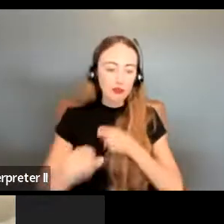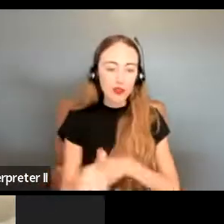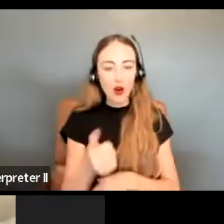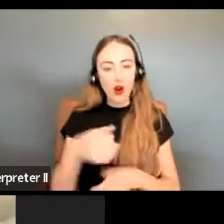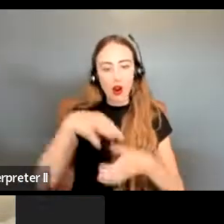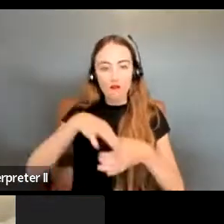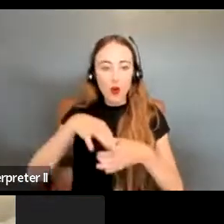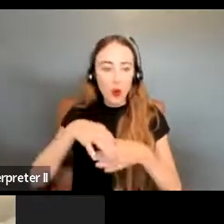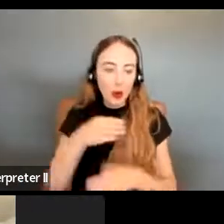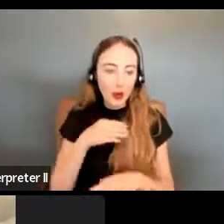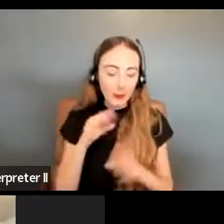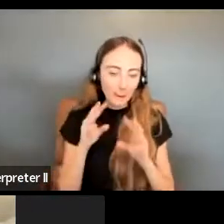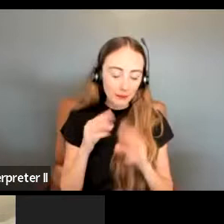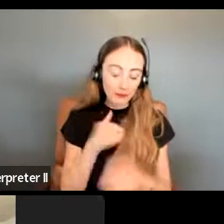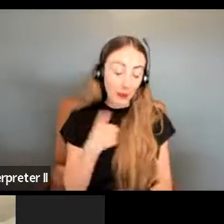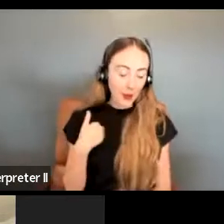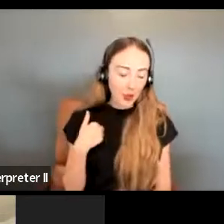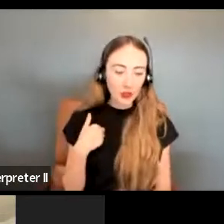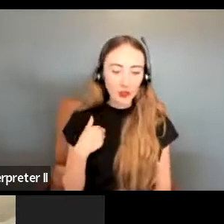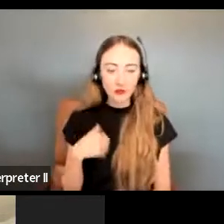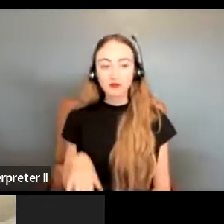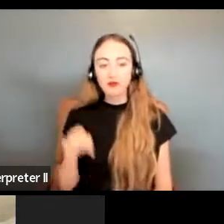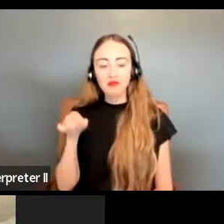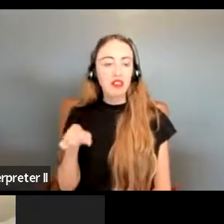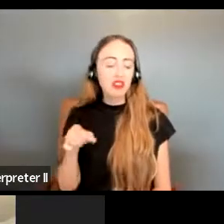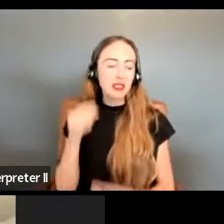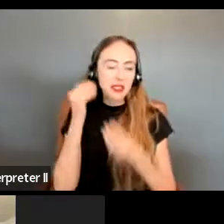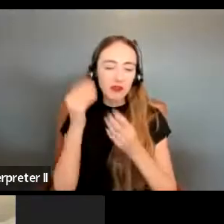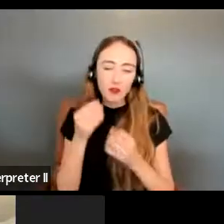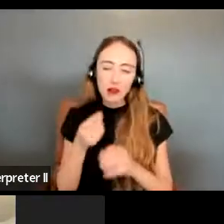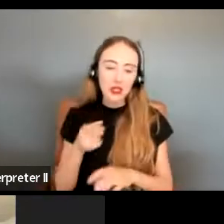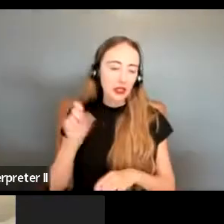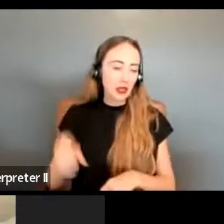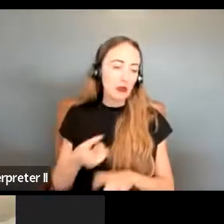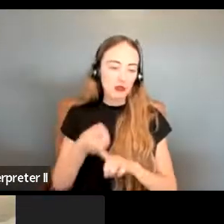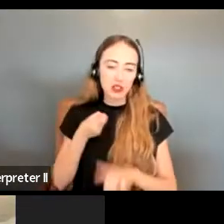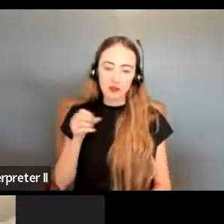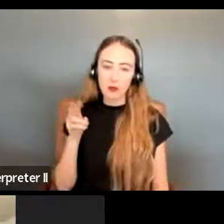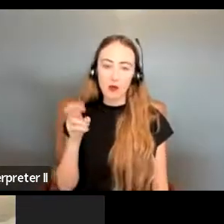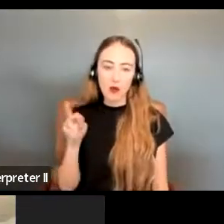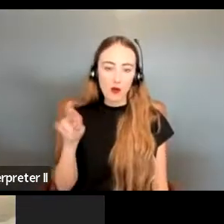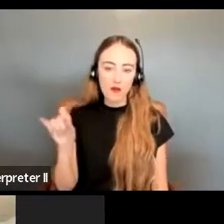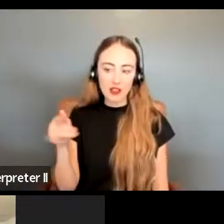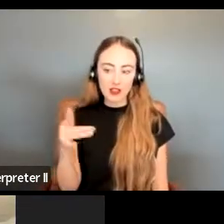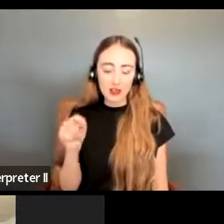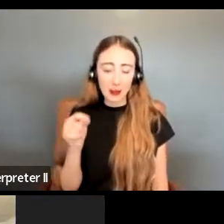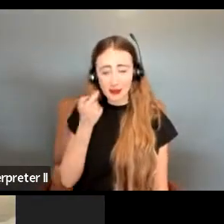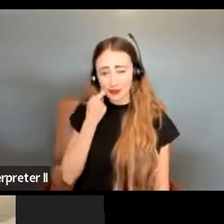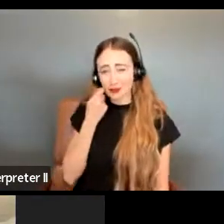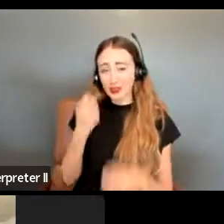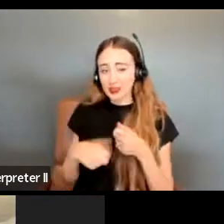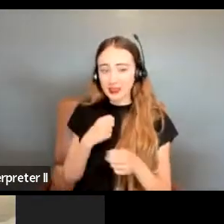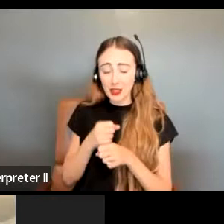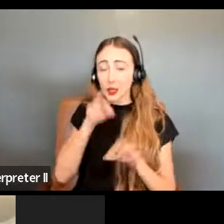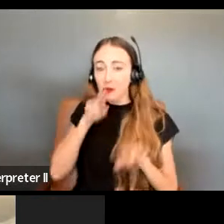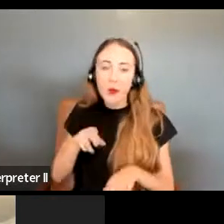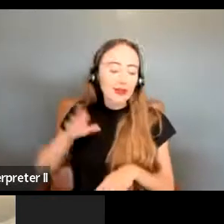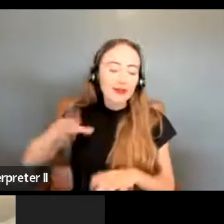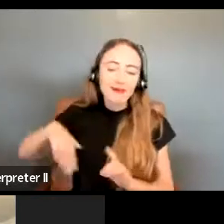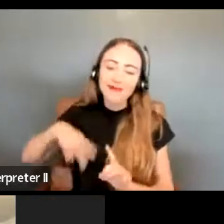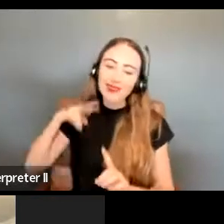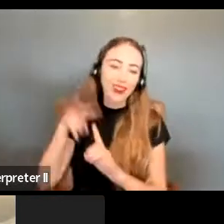Any meaningful information that the council requires can be obtained through oversight, especially since for several years, the reports have not even been